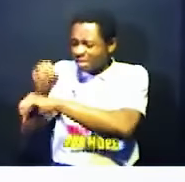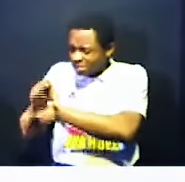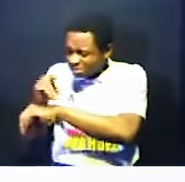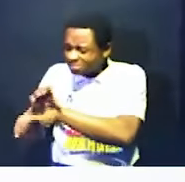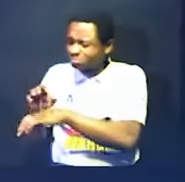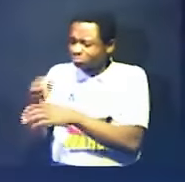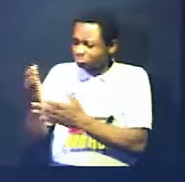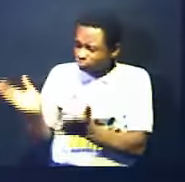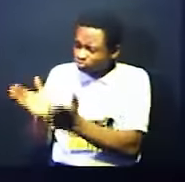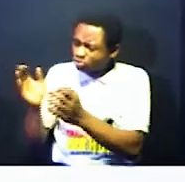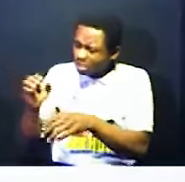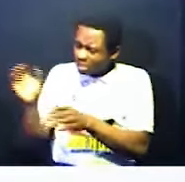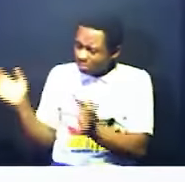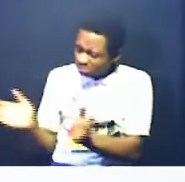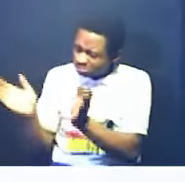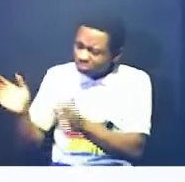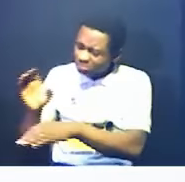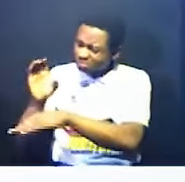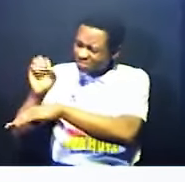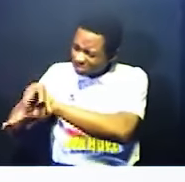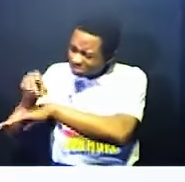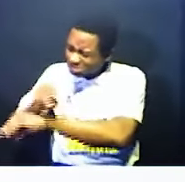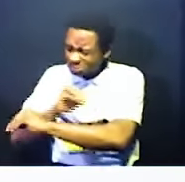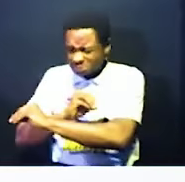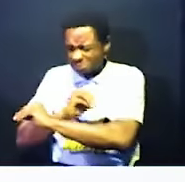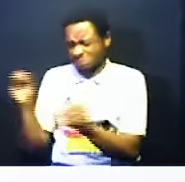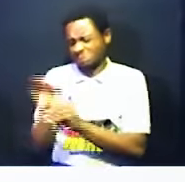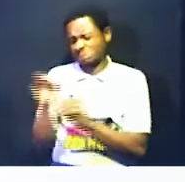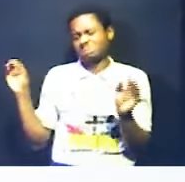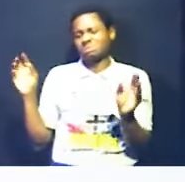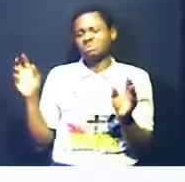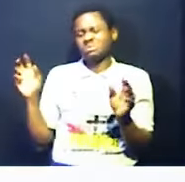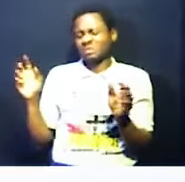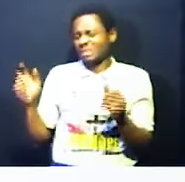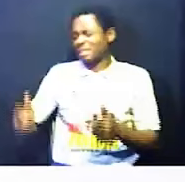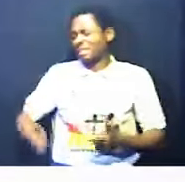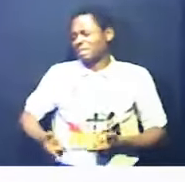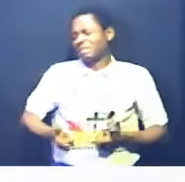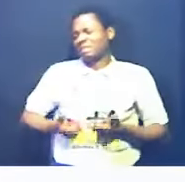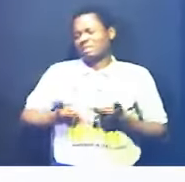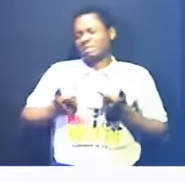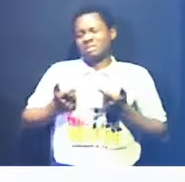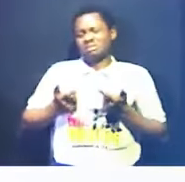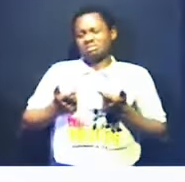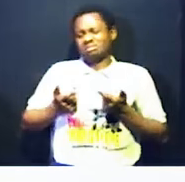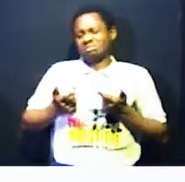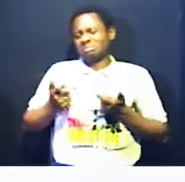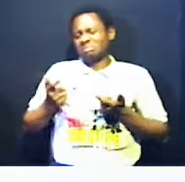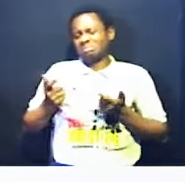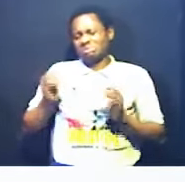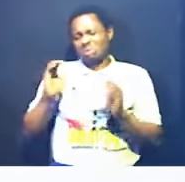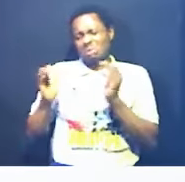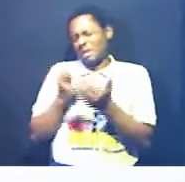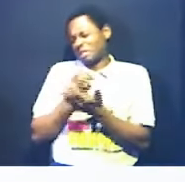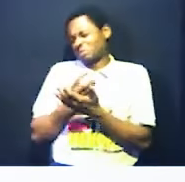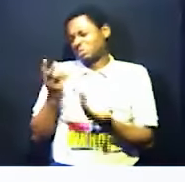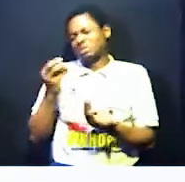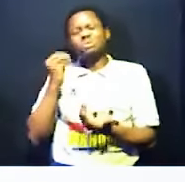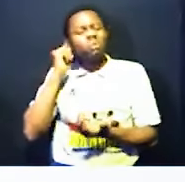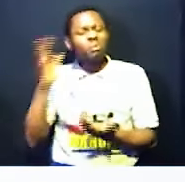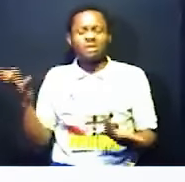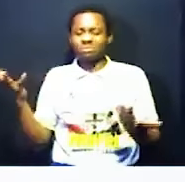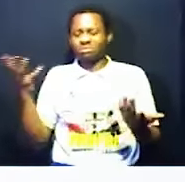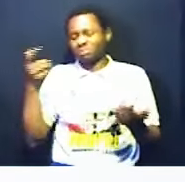house, a desolate woman, a devastated woman. Oh, here, Tamar, when to me